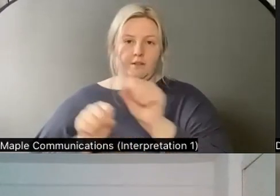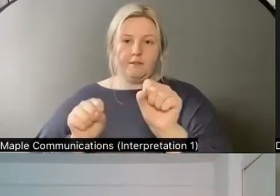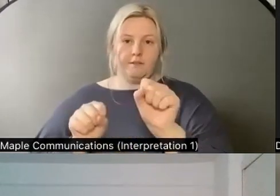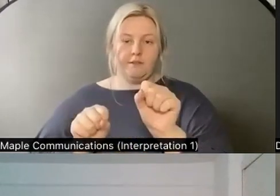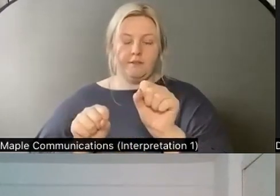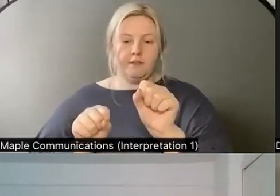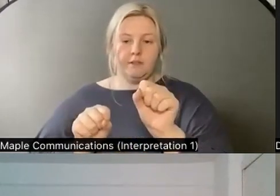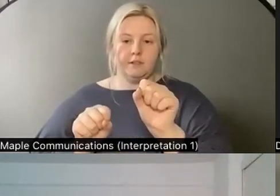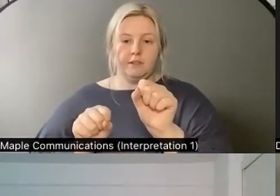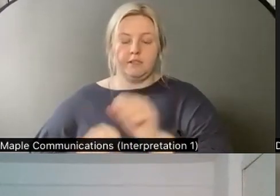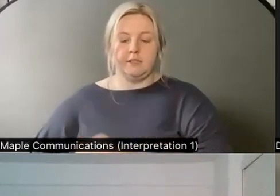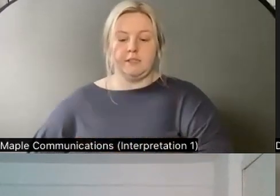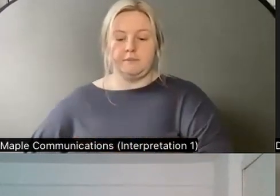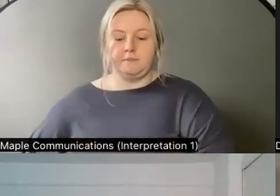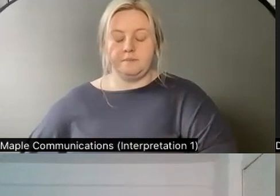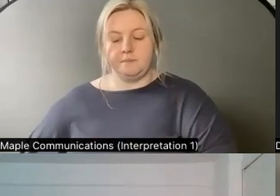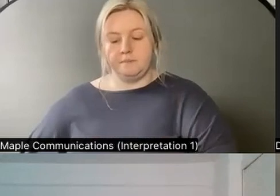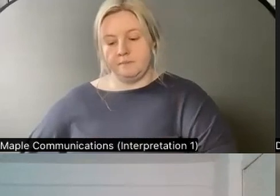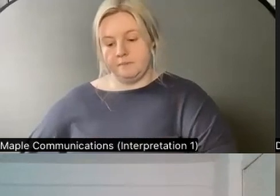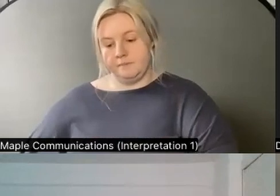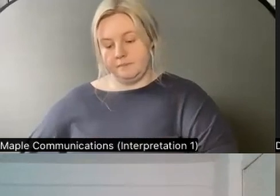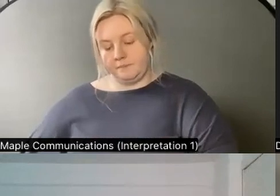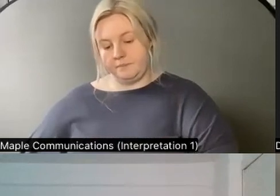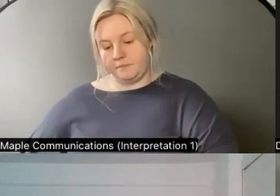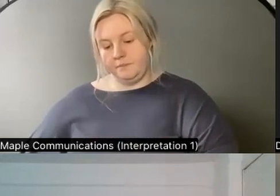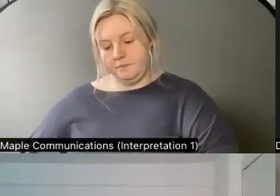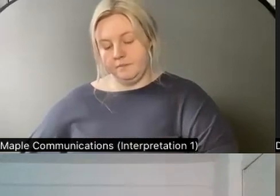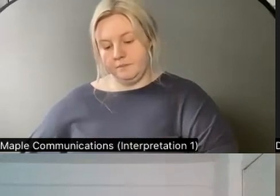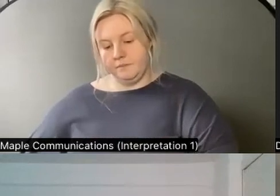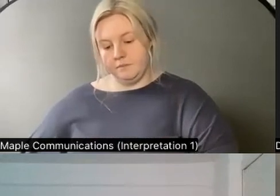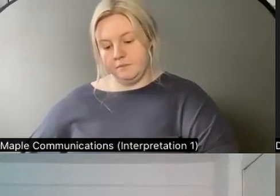its place within, like,